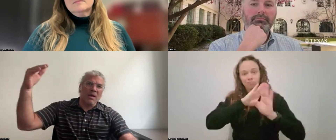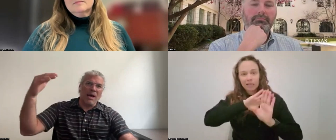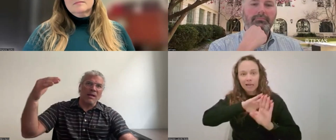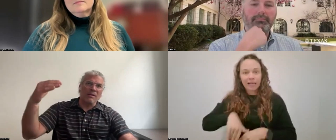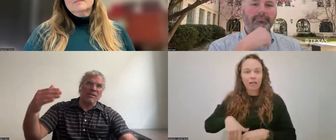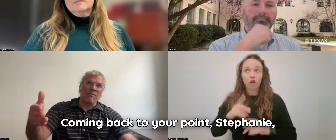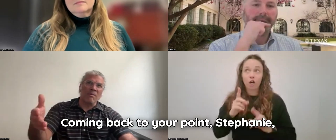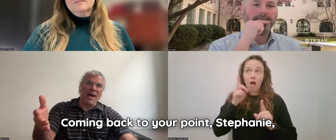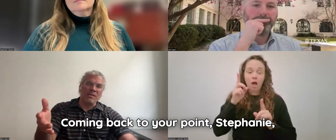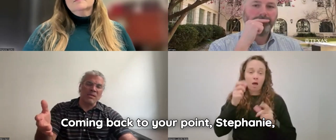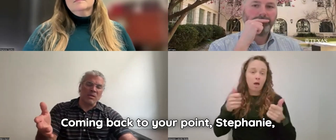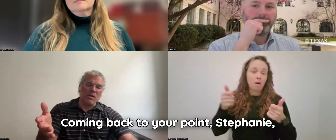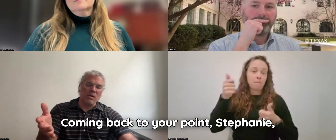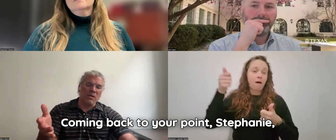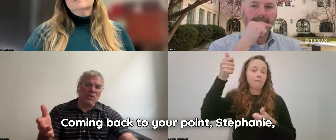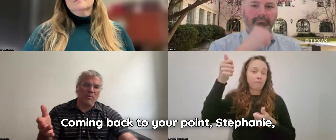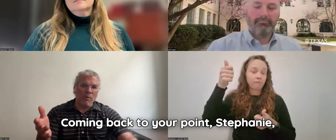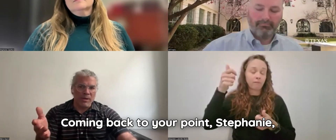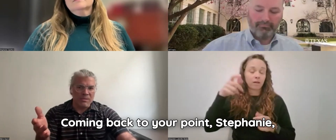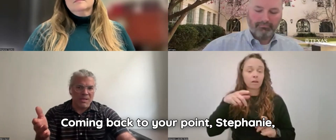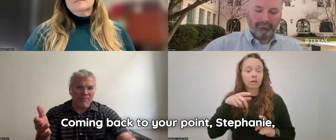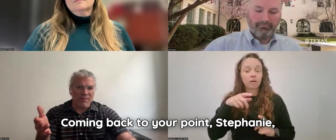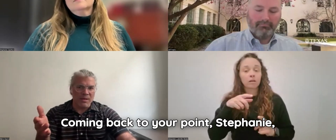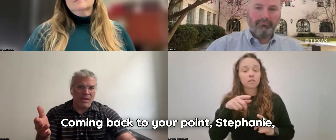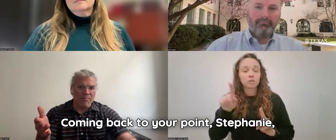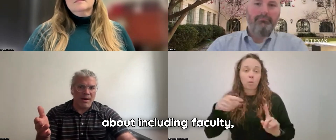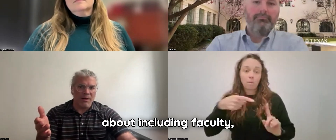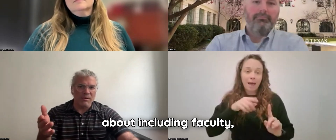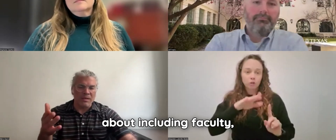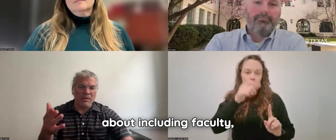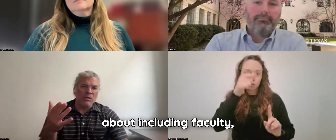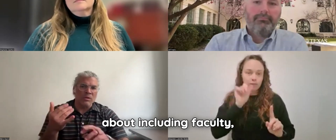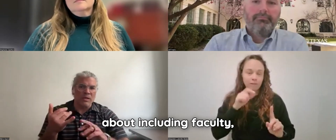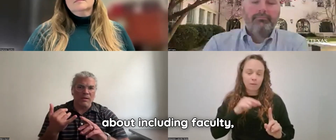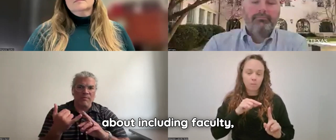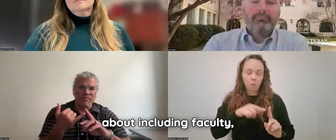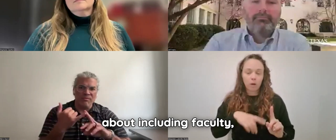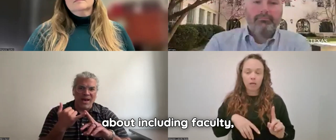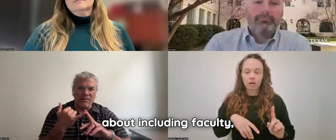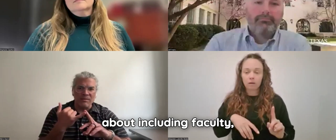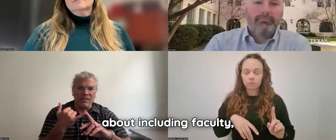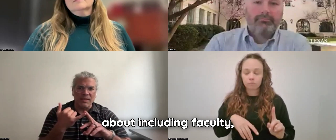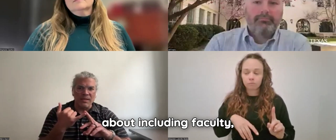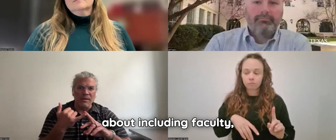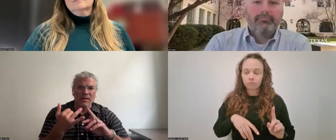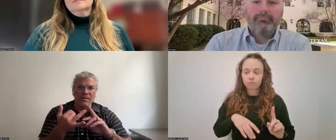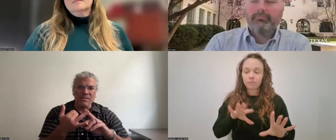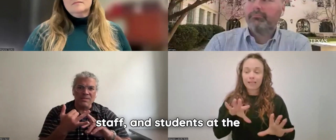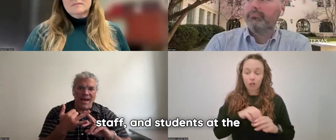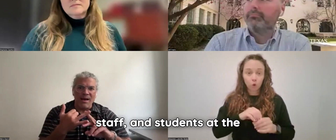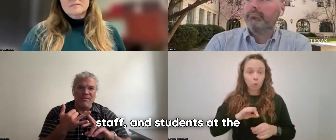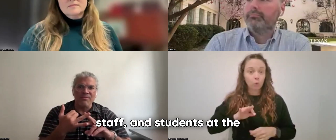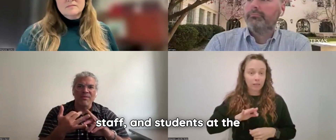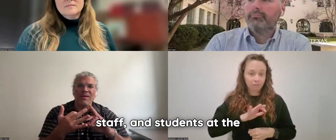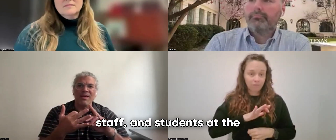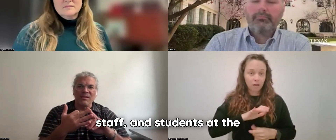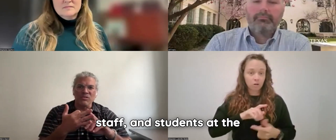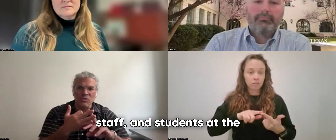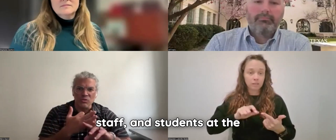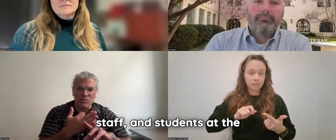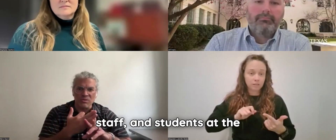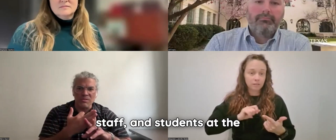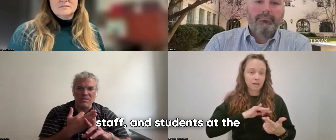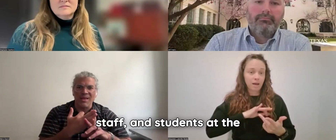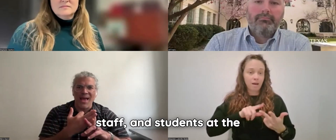us. Uh, Coming back to your point, Stephanie, about including faculty, staff,